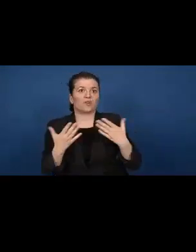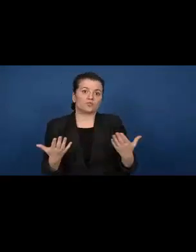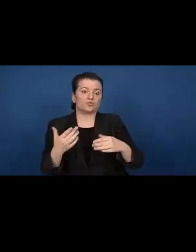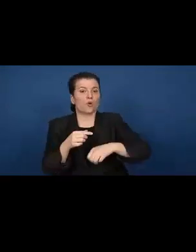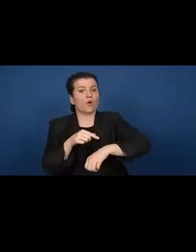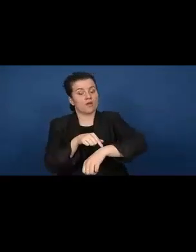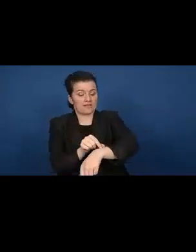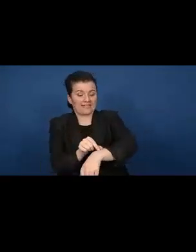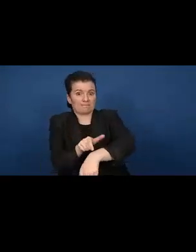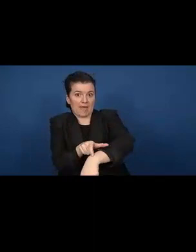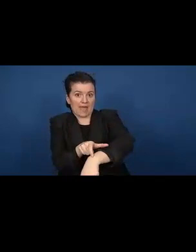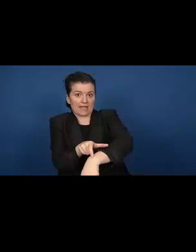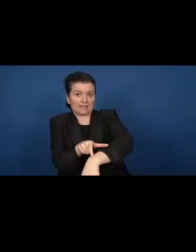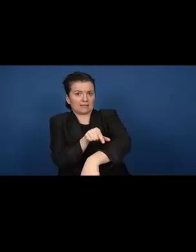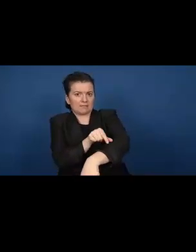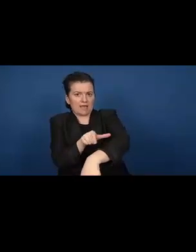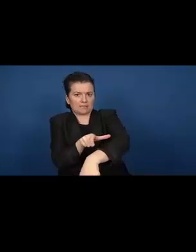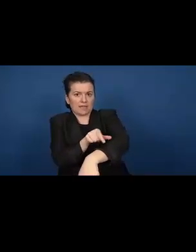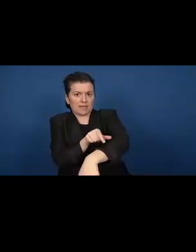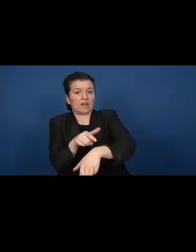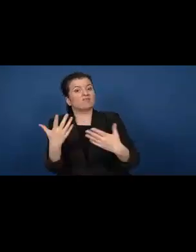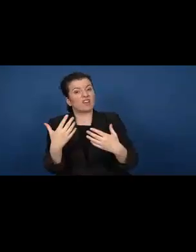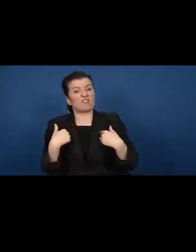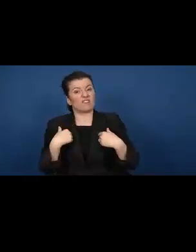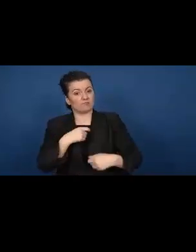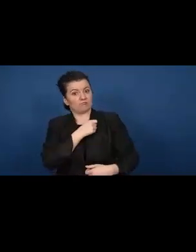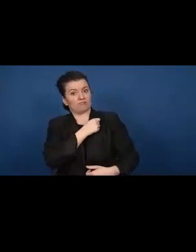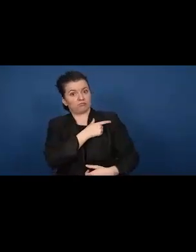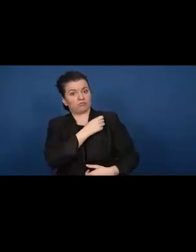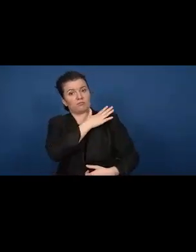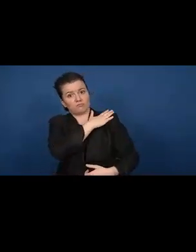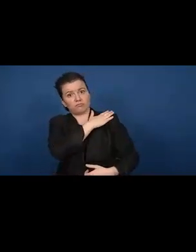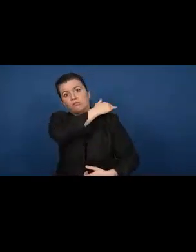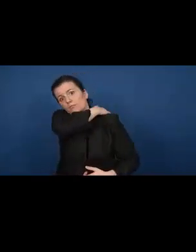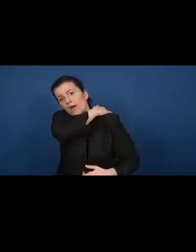place. So your fingers are much more sensitive than your back.